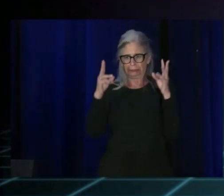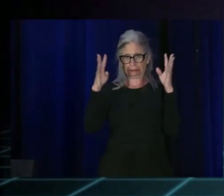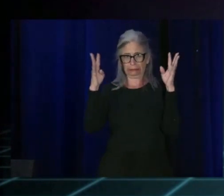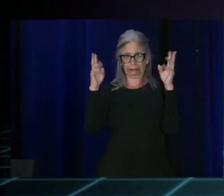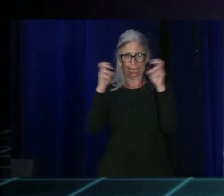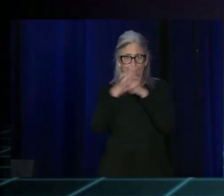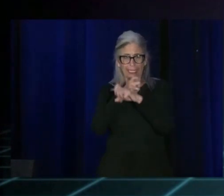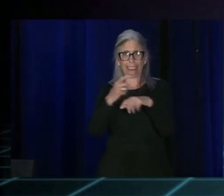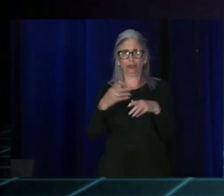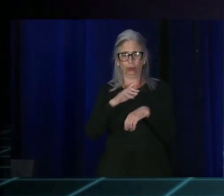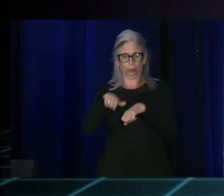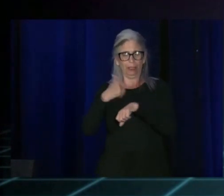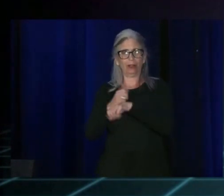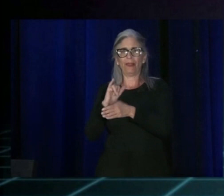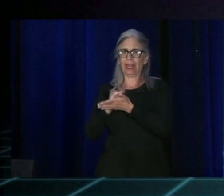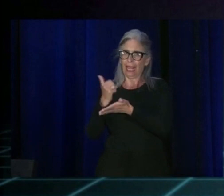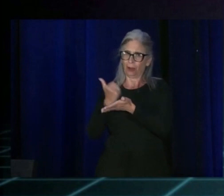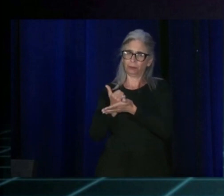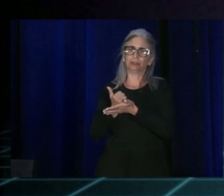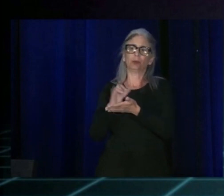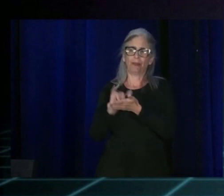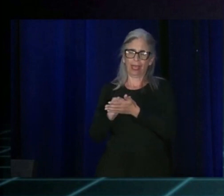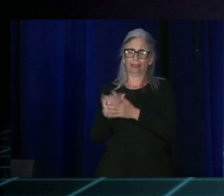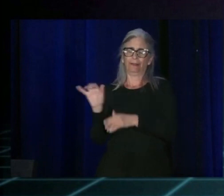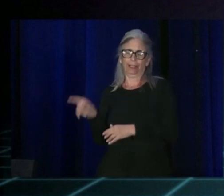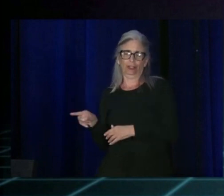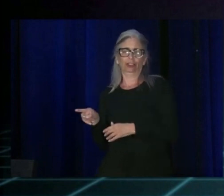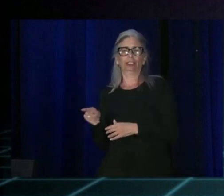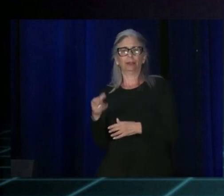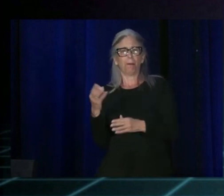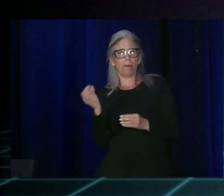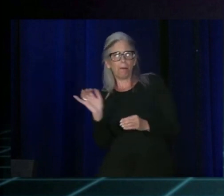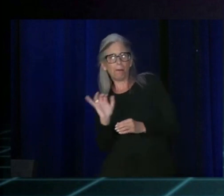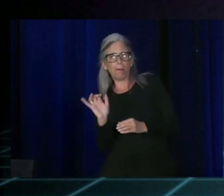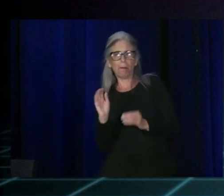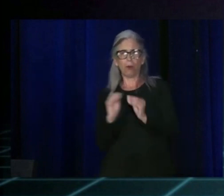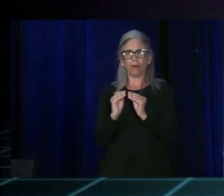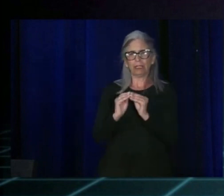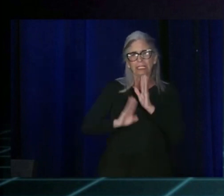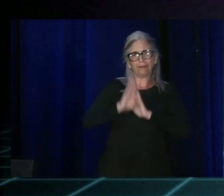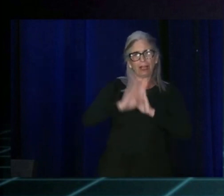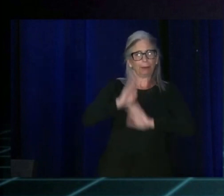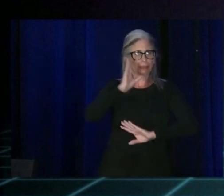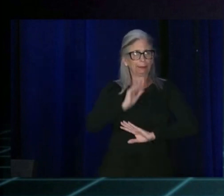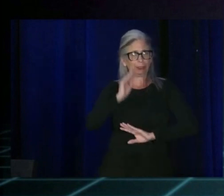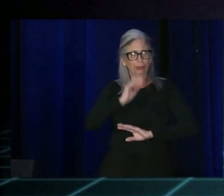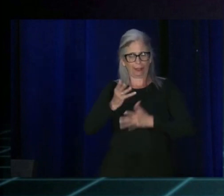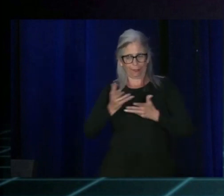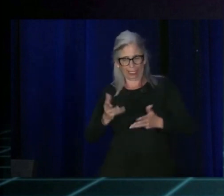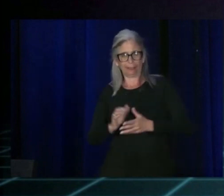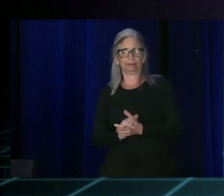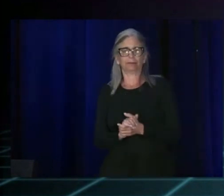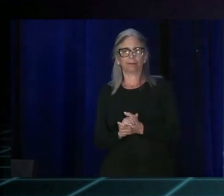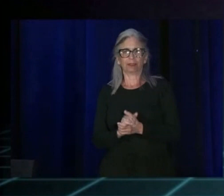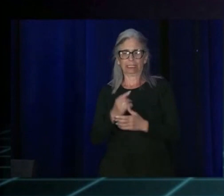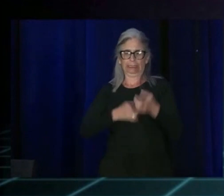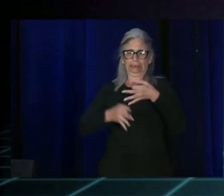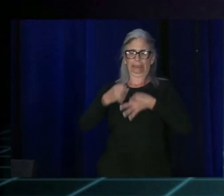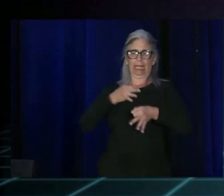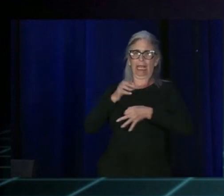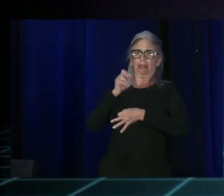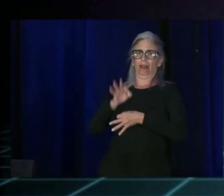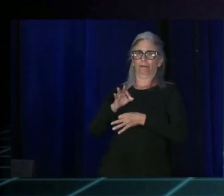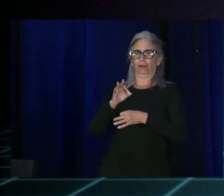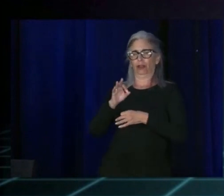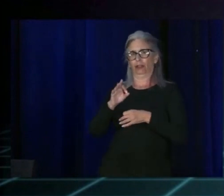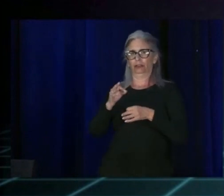really helps with that there. So it kind of is more of a developer experience type thing versus a rendering